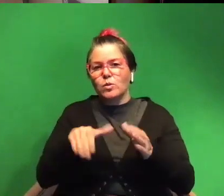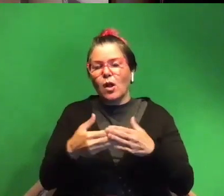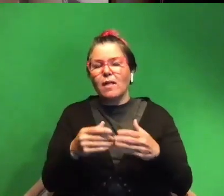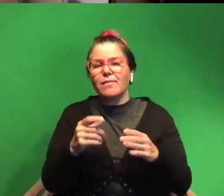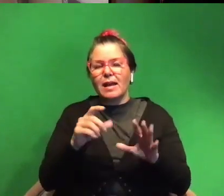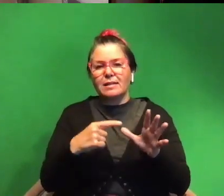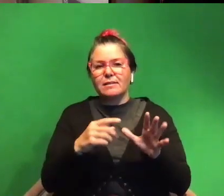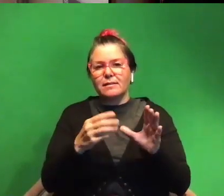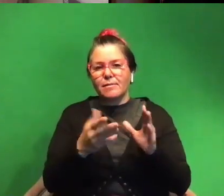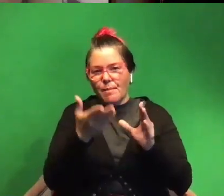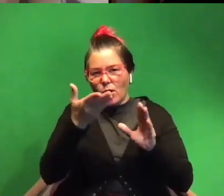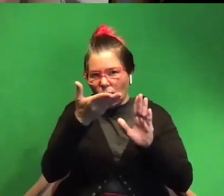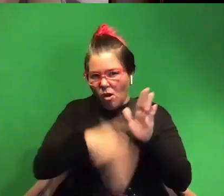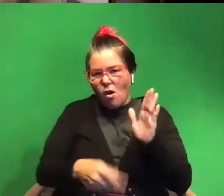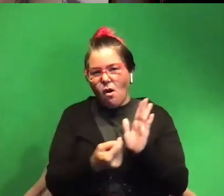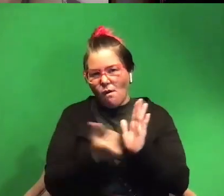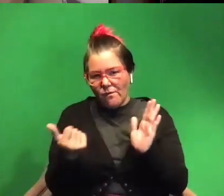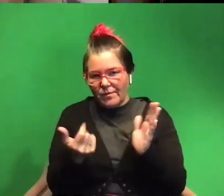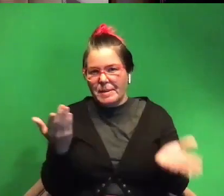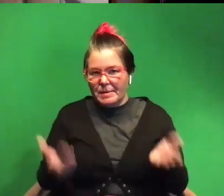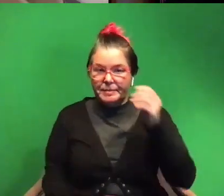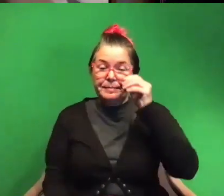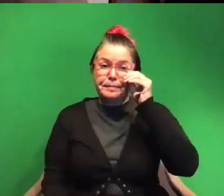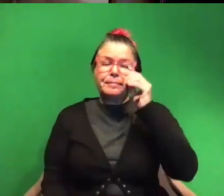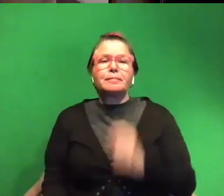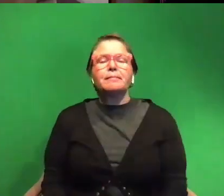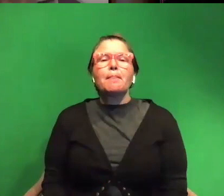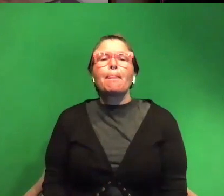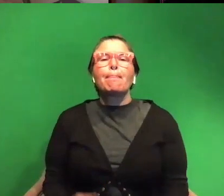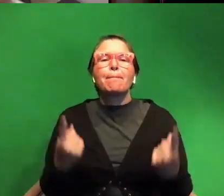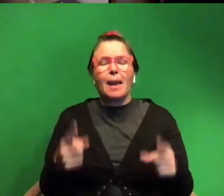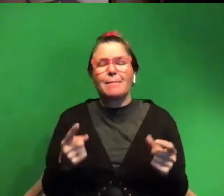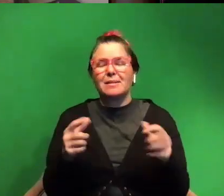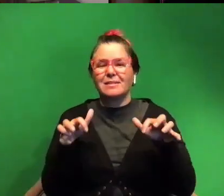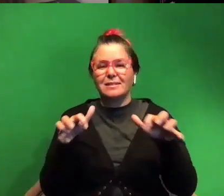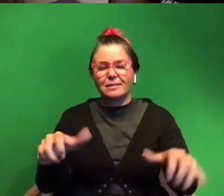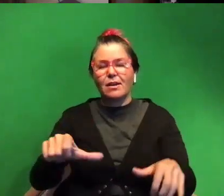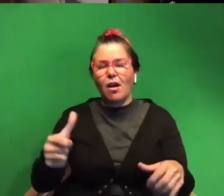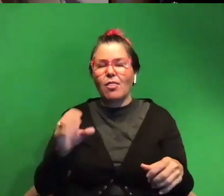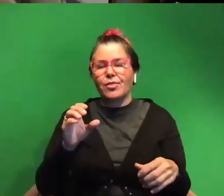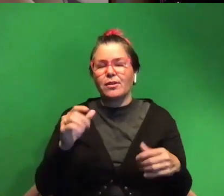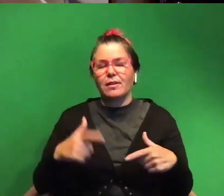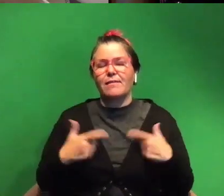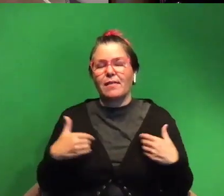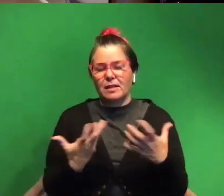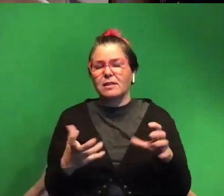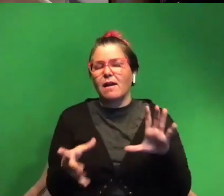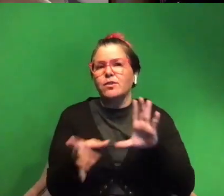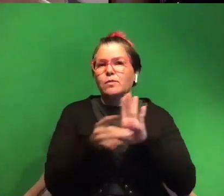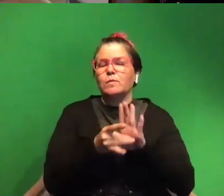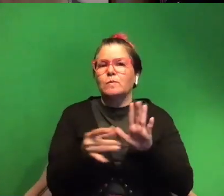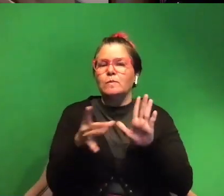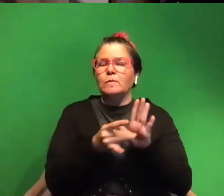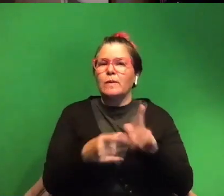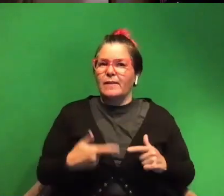on this part of it. And what happens there is that there's a ton of other organisms that love to settle on this type of rock in a coral reef.